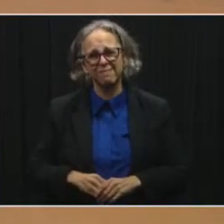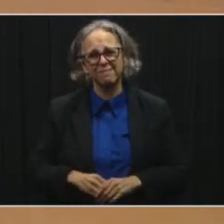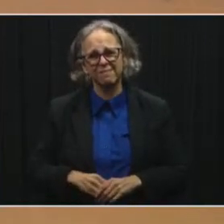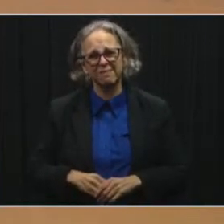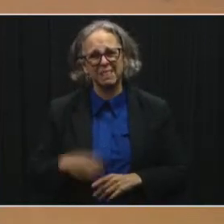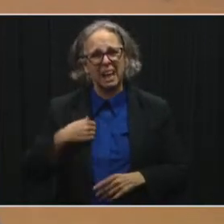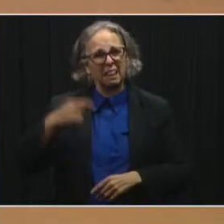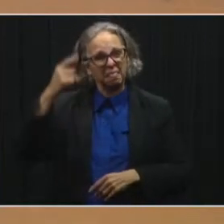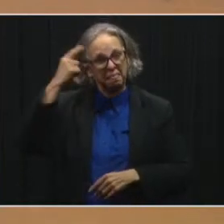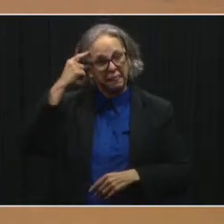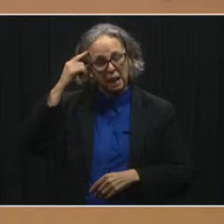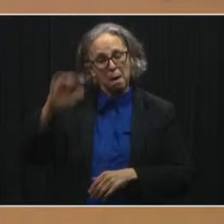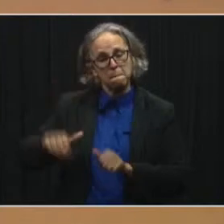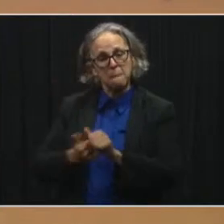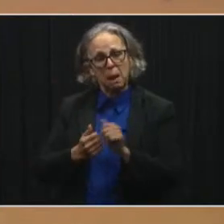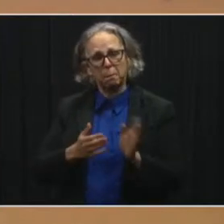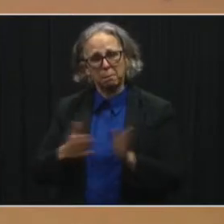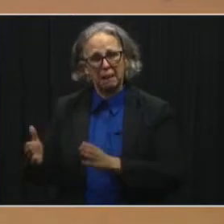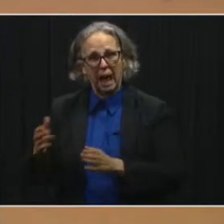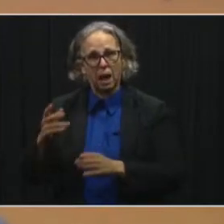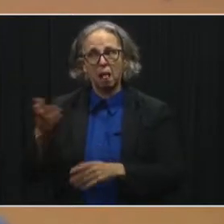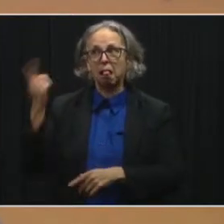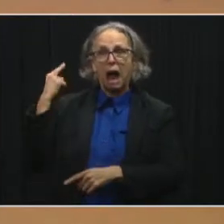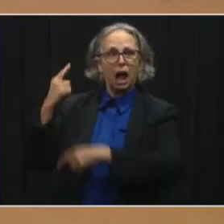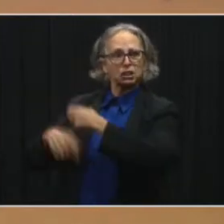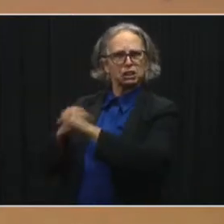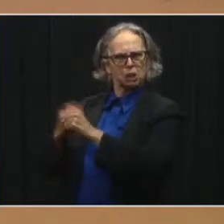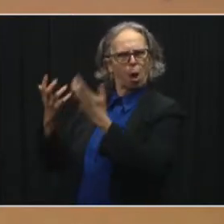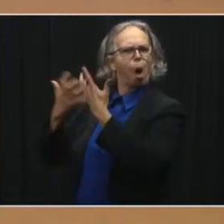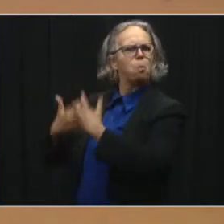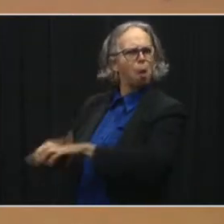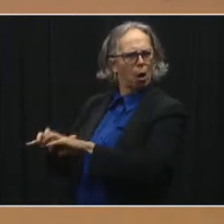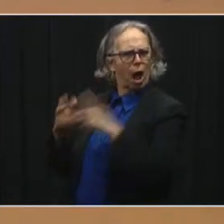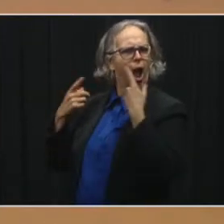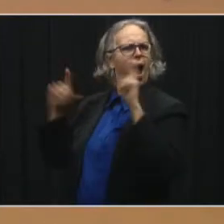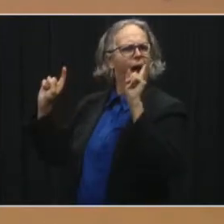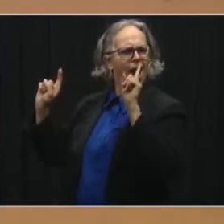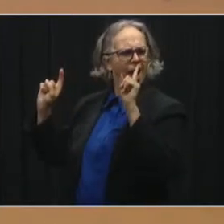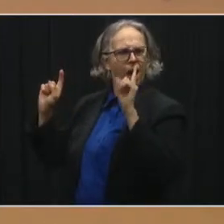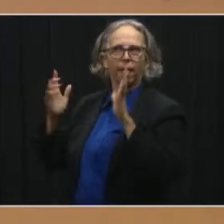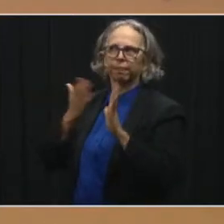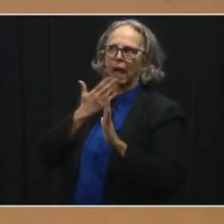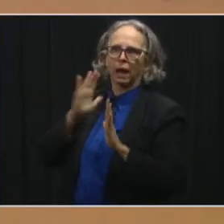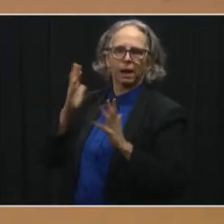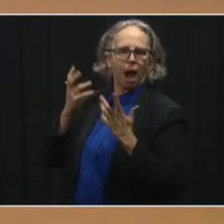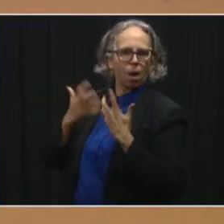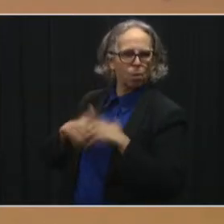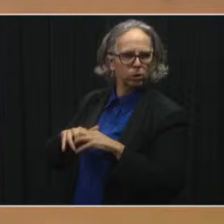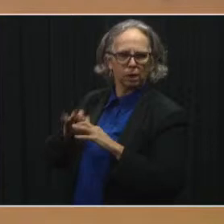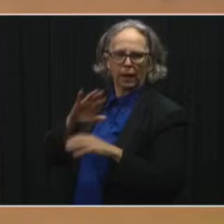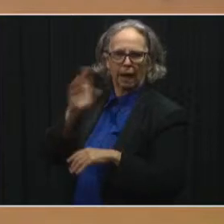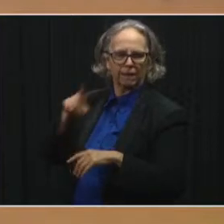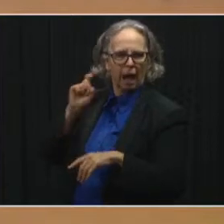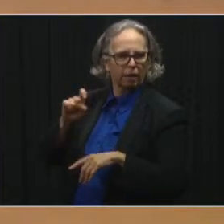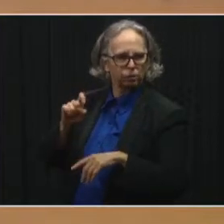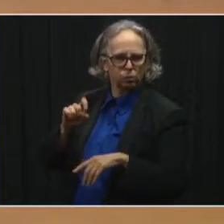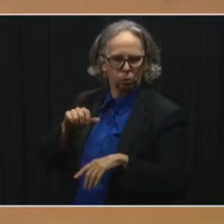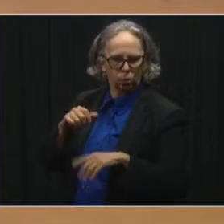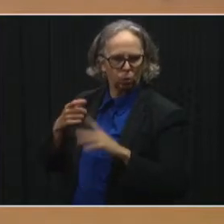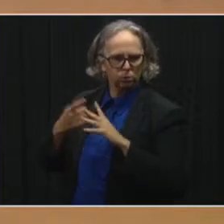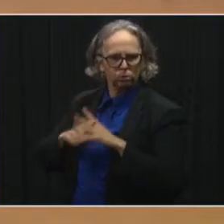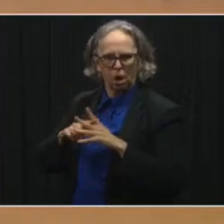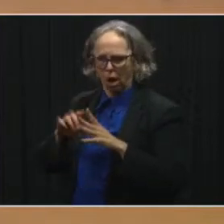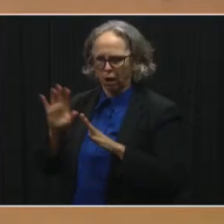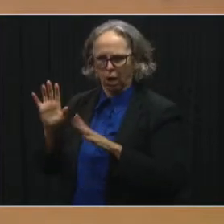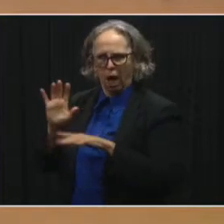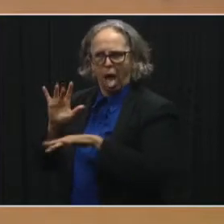plan last year, and thank the Lord, we never had to implement it last year. And now we're getting